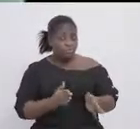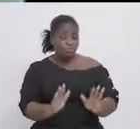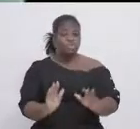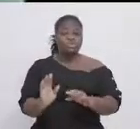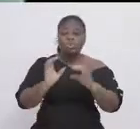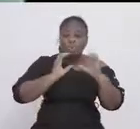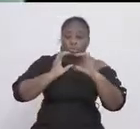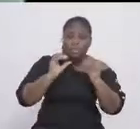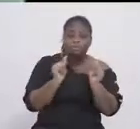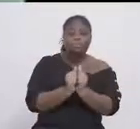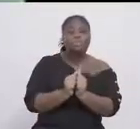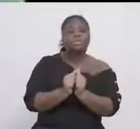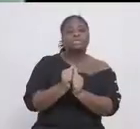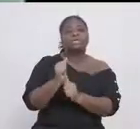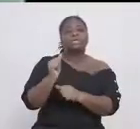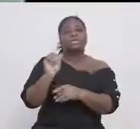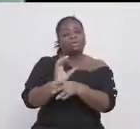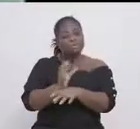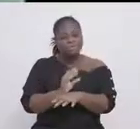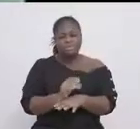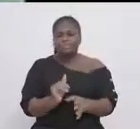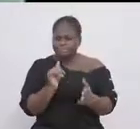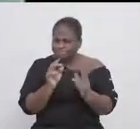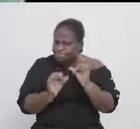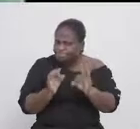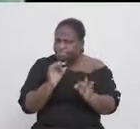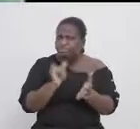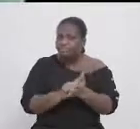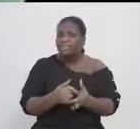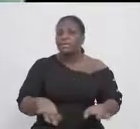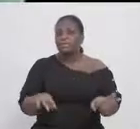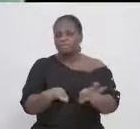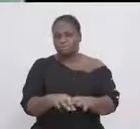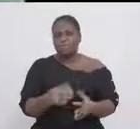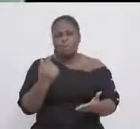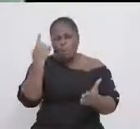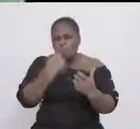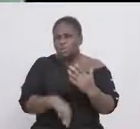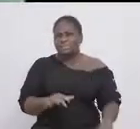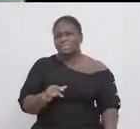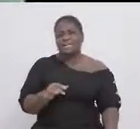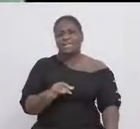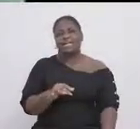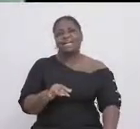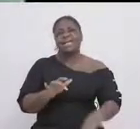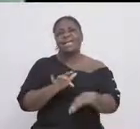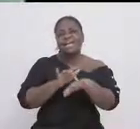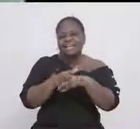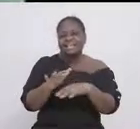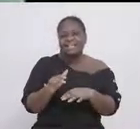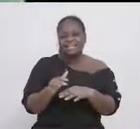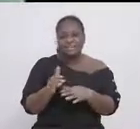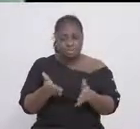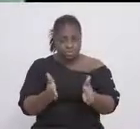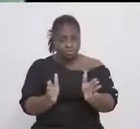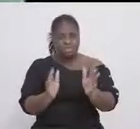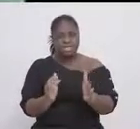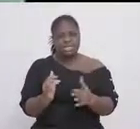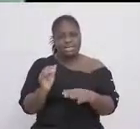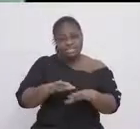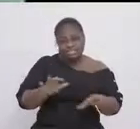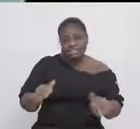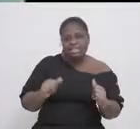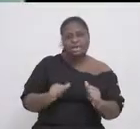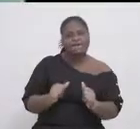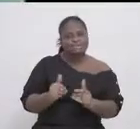to solve problems. If it's this important, what is the earliest stage in which a child can be introduced to coding, and how come it's